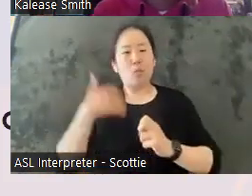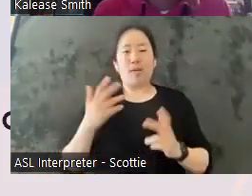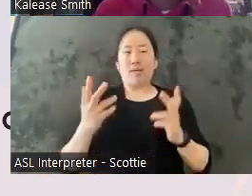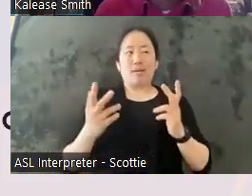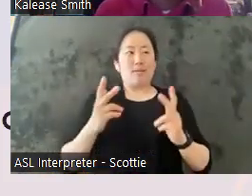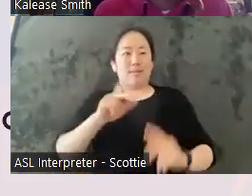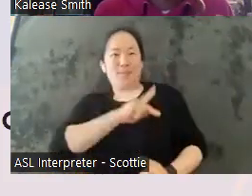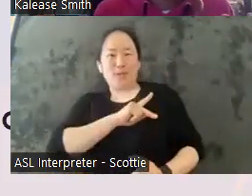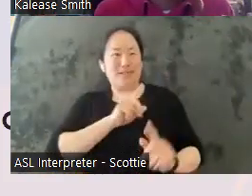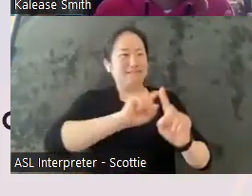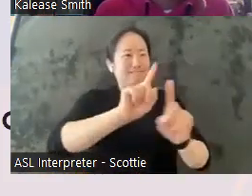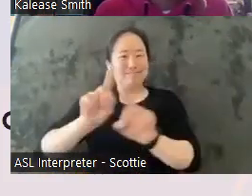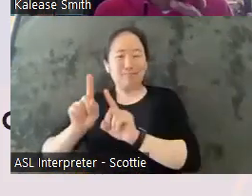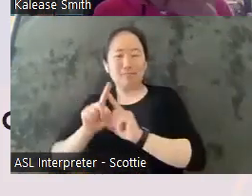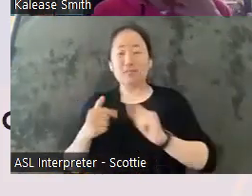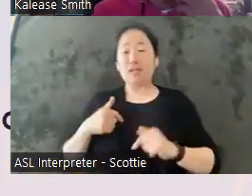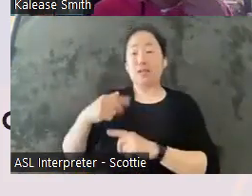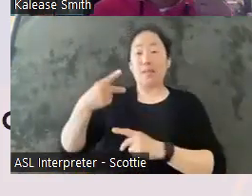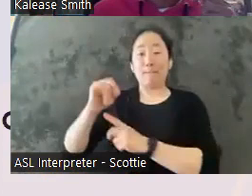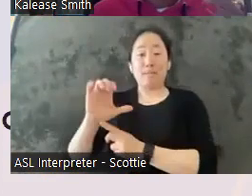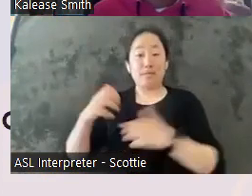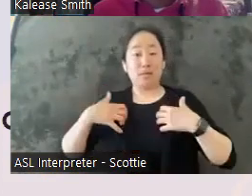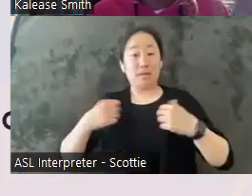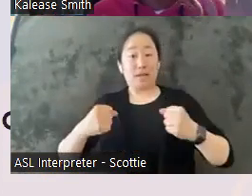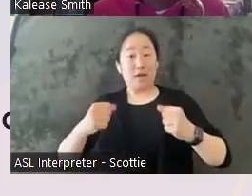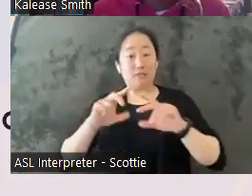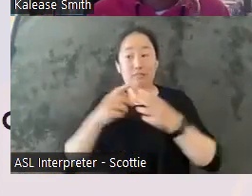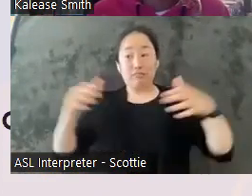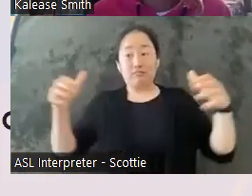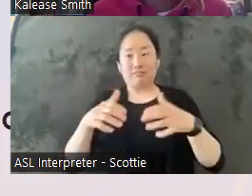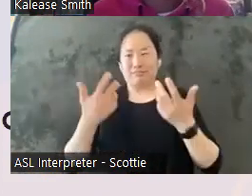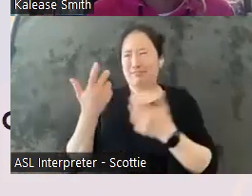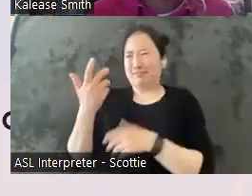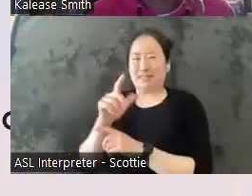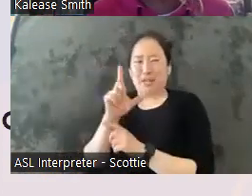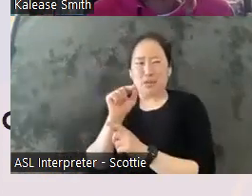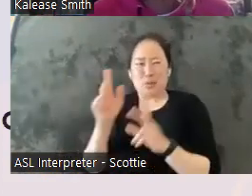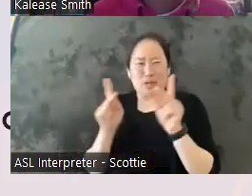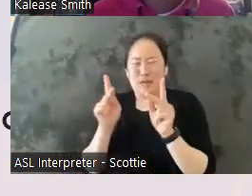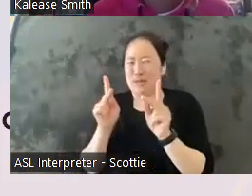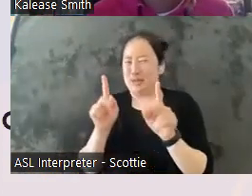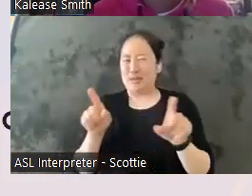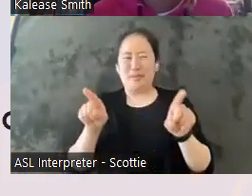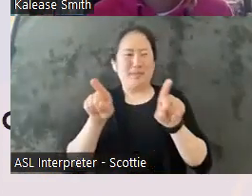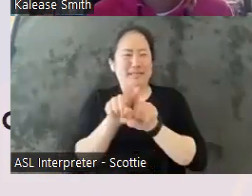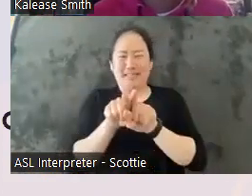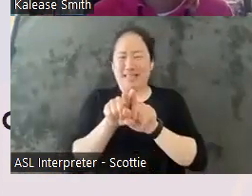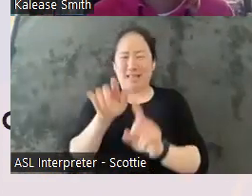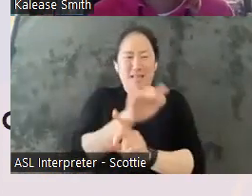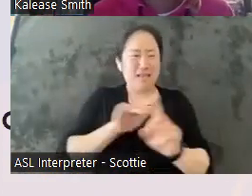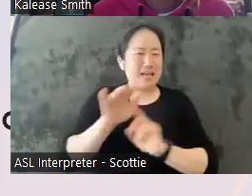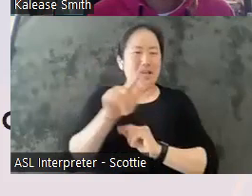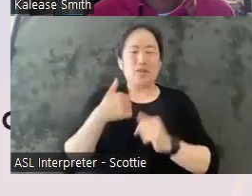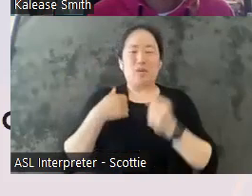like 20 people all in one spot. And there were a lot of things said that were so inappropriate.